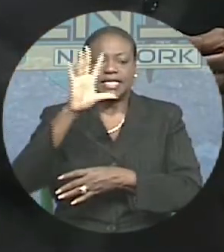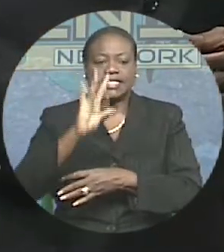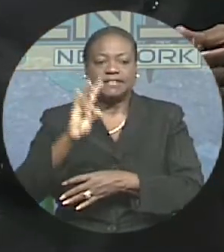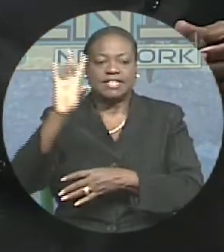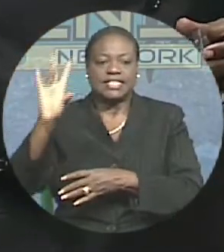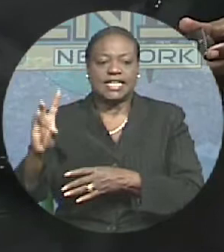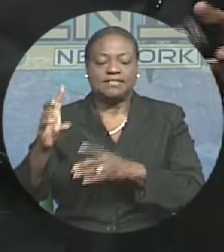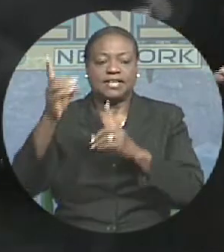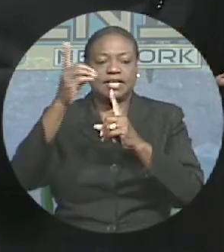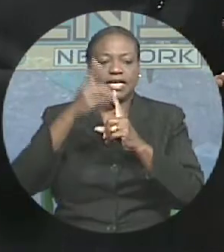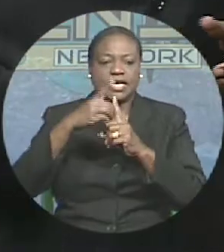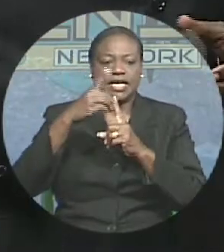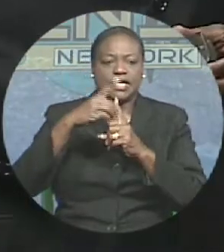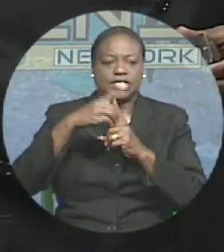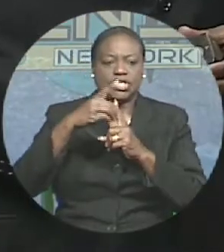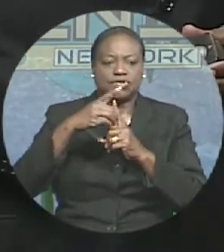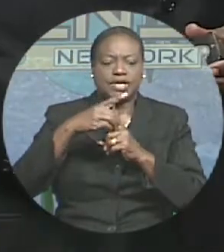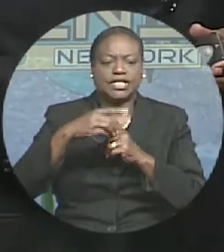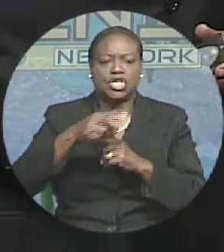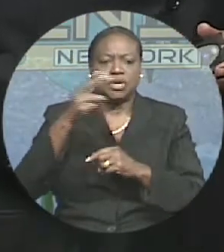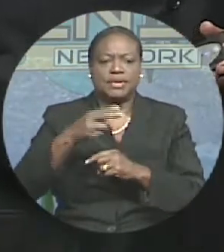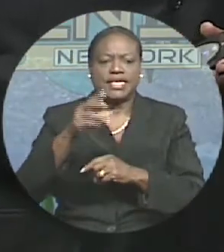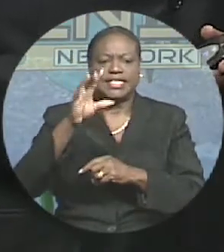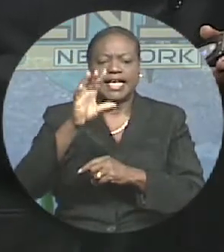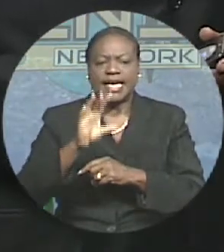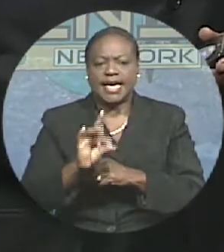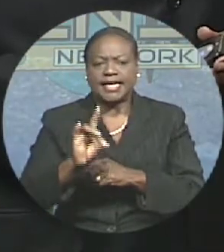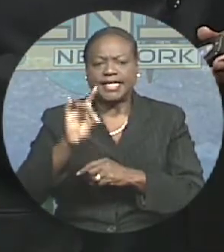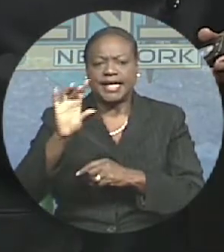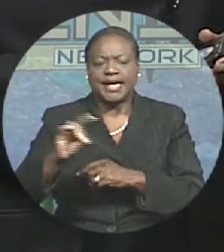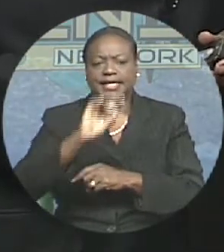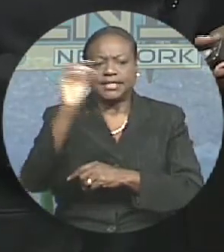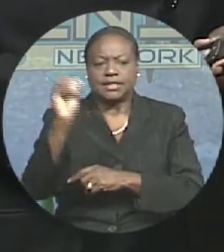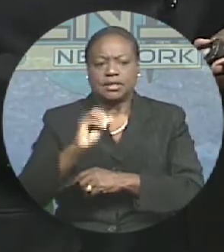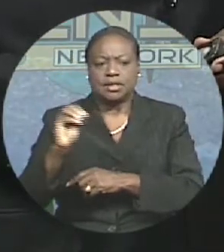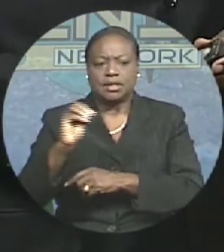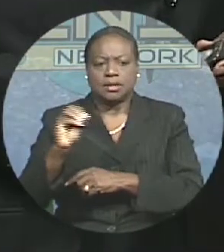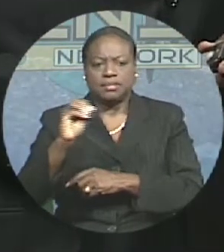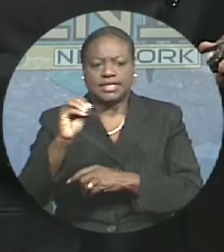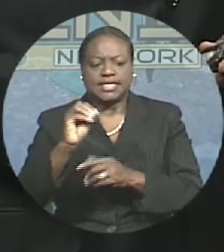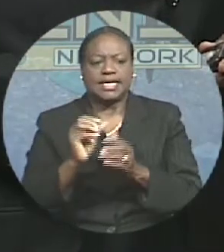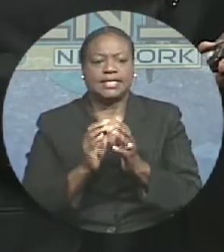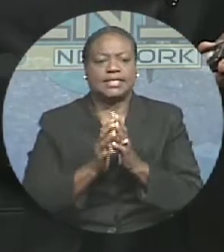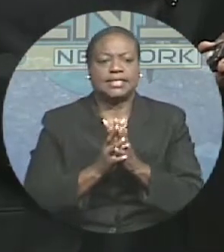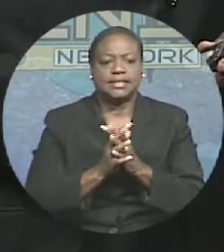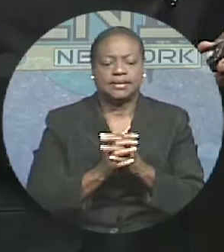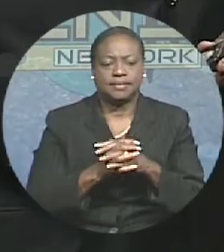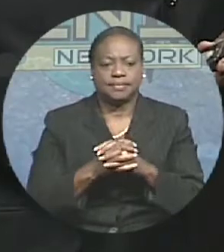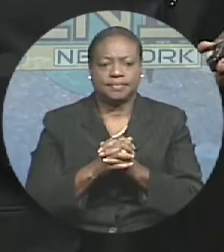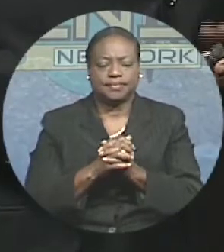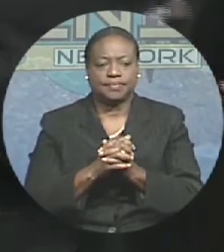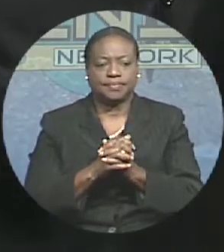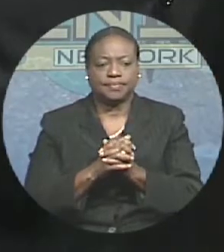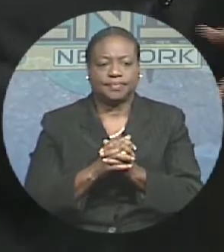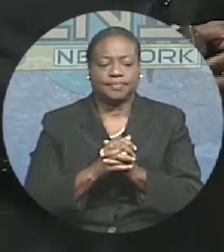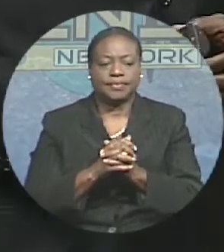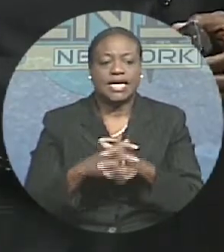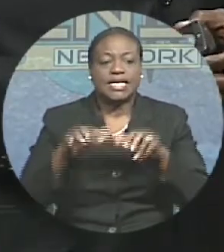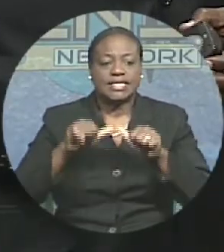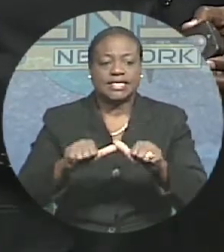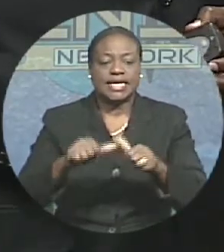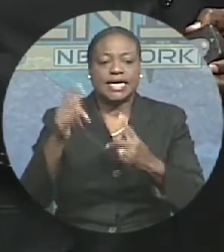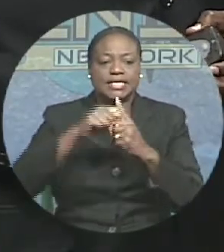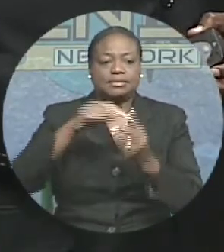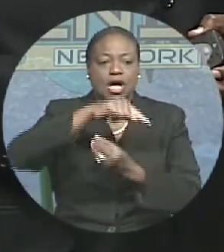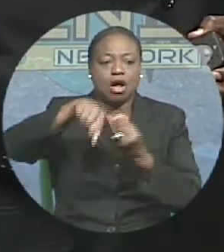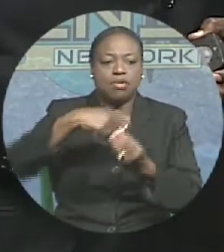84%, winds out of the northeast at 8 knots. Your barometric pressure 1,019.0 millibars, is 30.09 inches, and it is steady. But stay tuned.